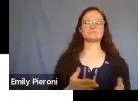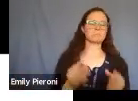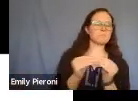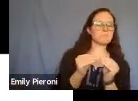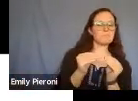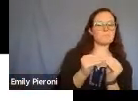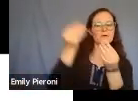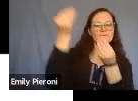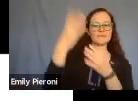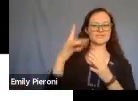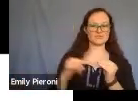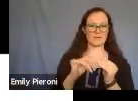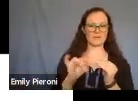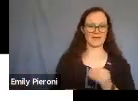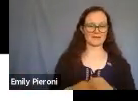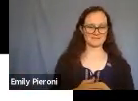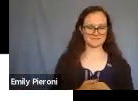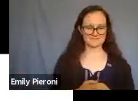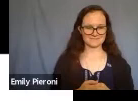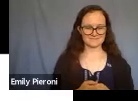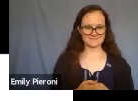information on that.